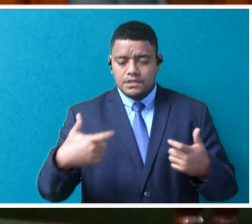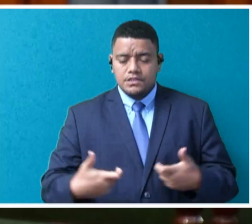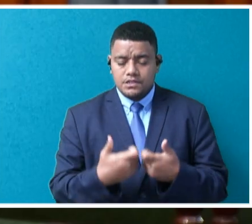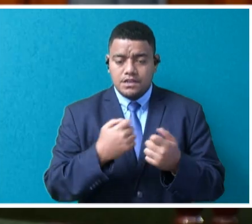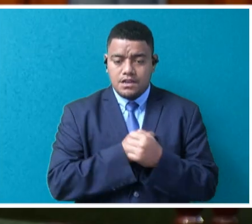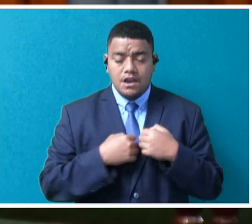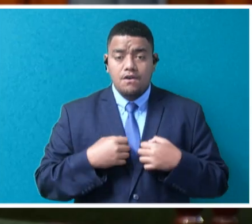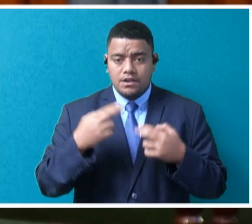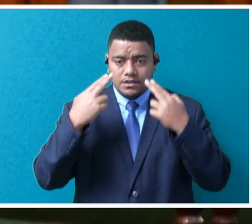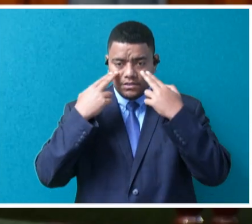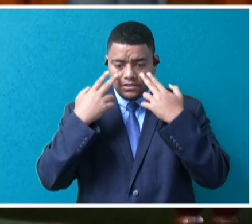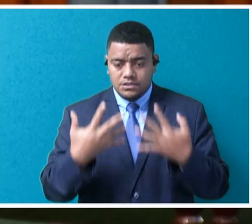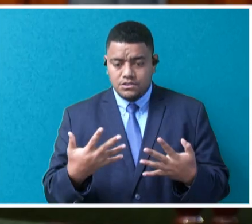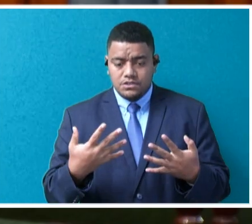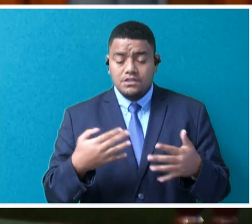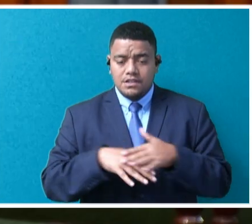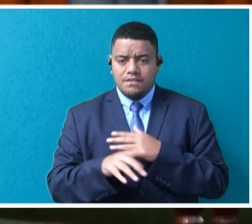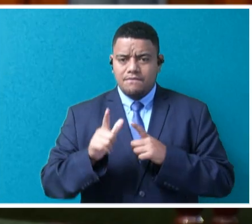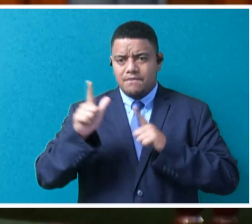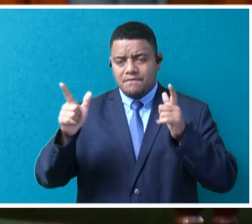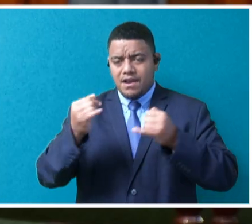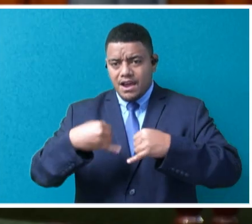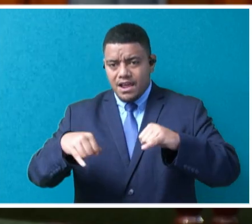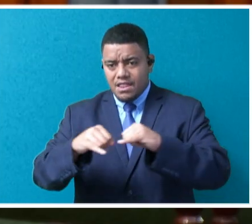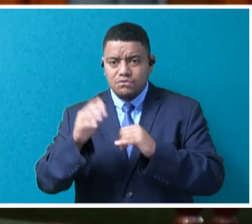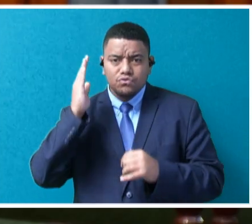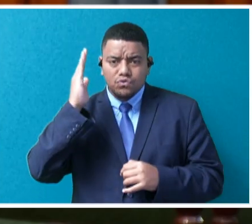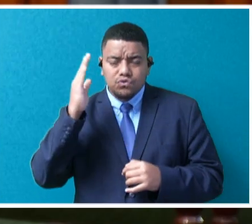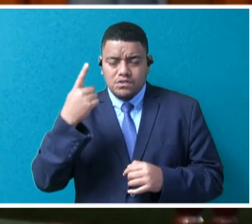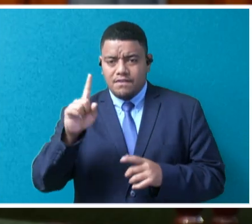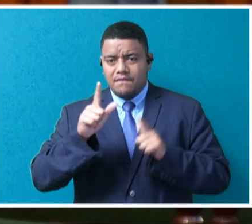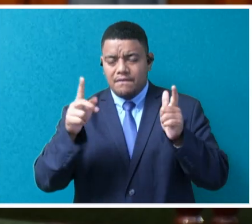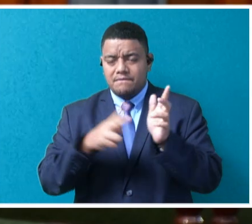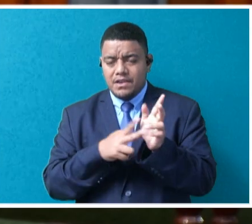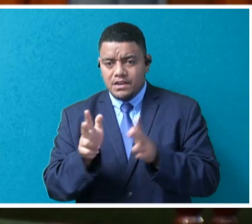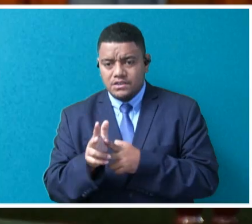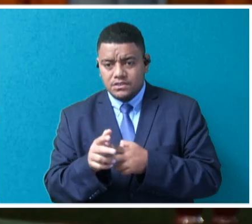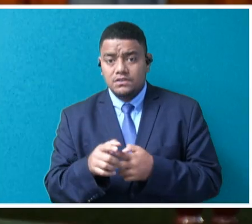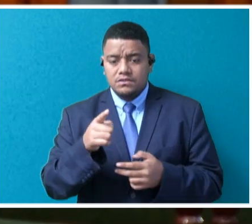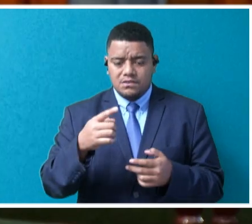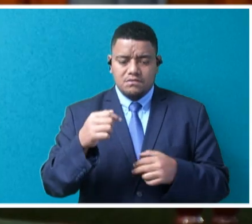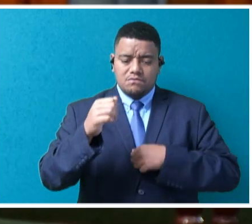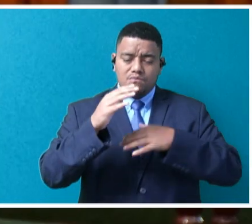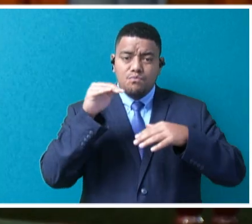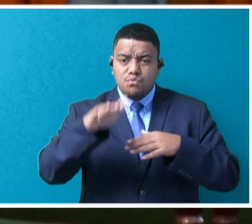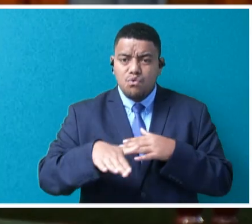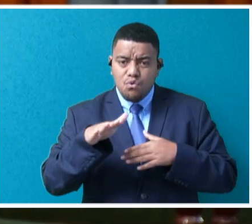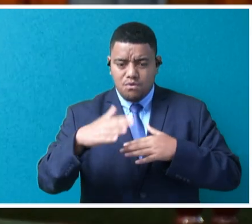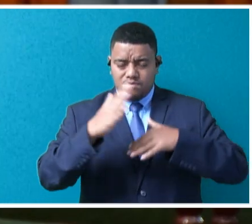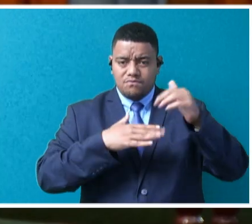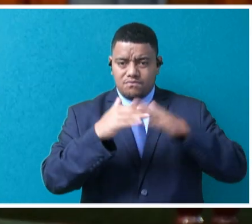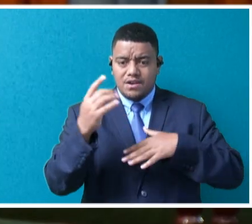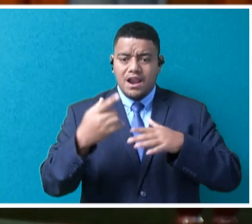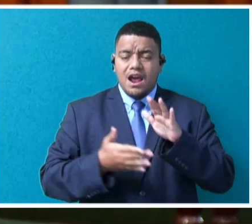our natural in the rural maritime schools. This includes inadequate infrastructure, high operation